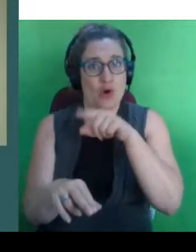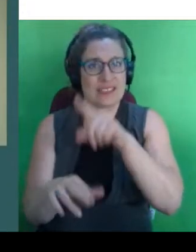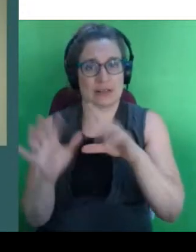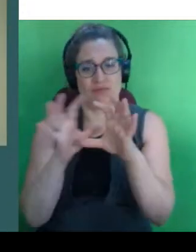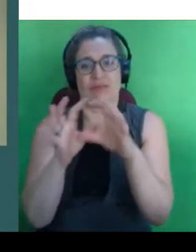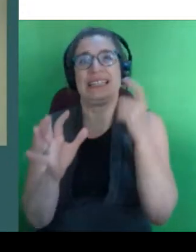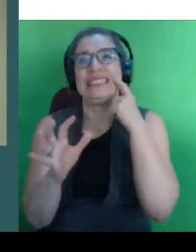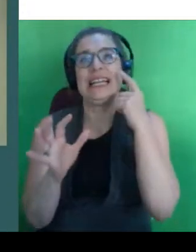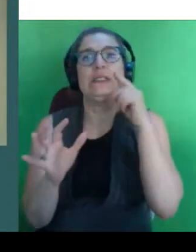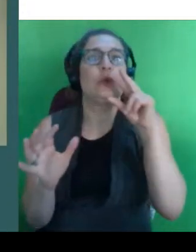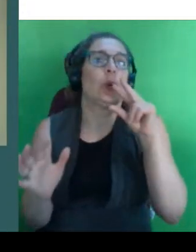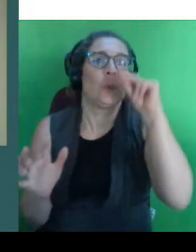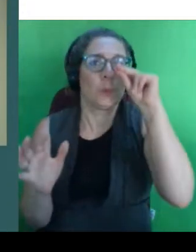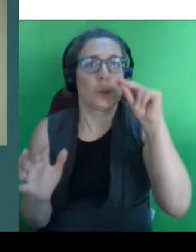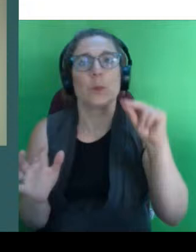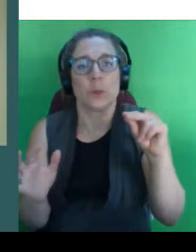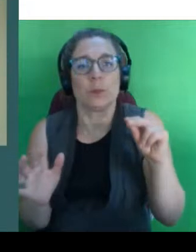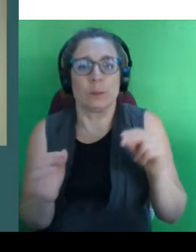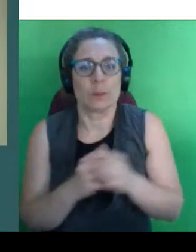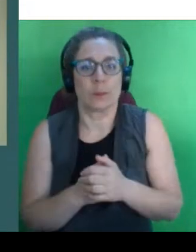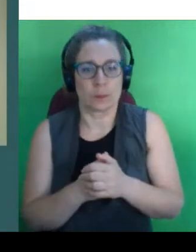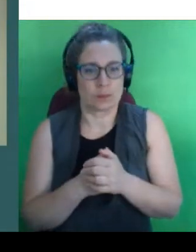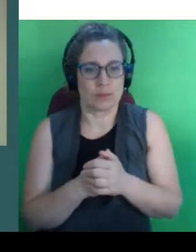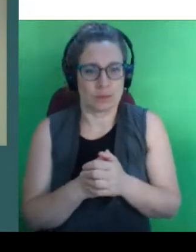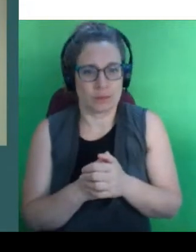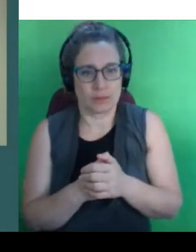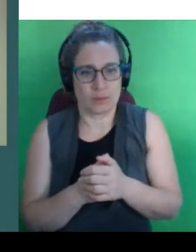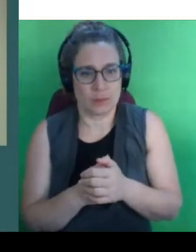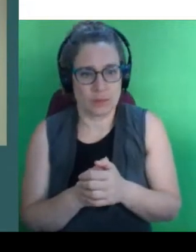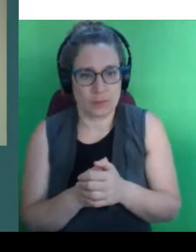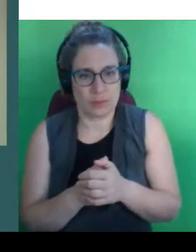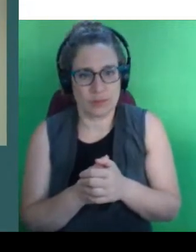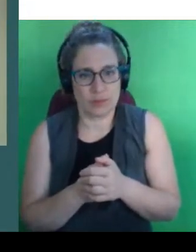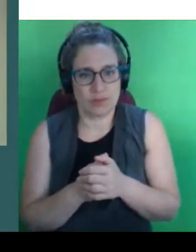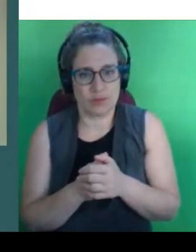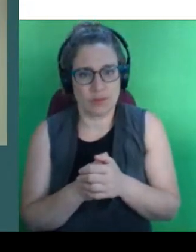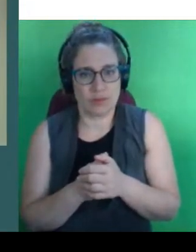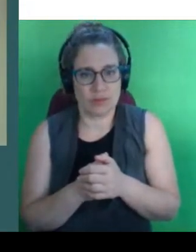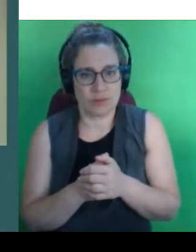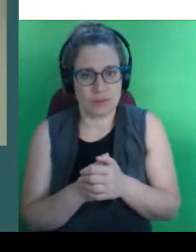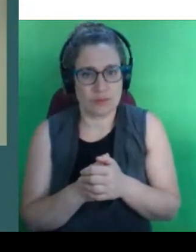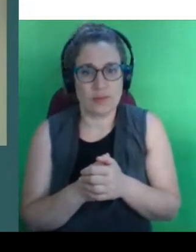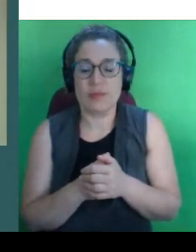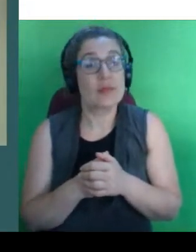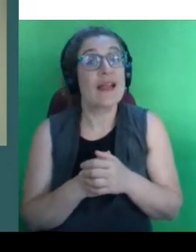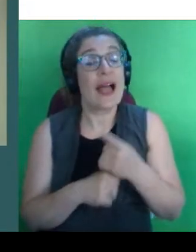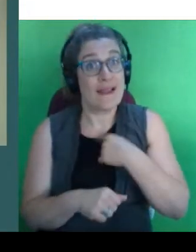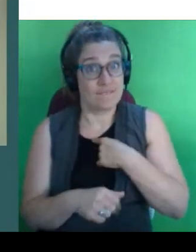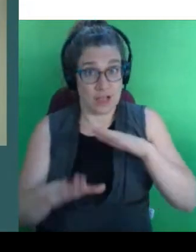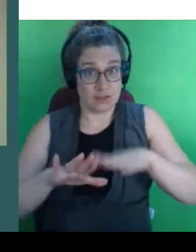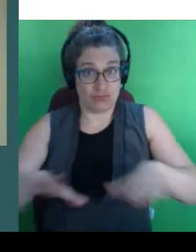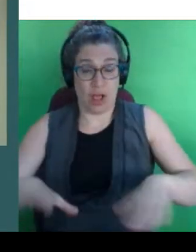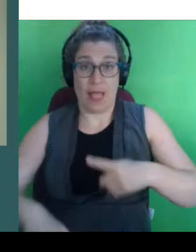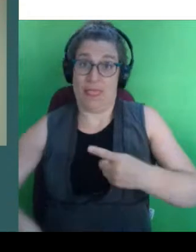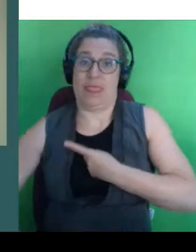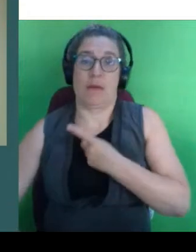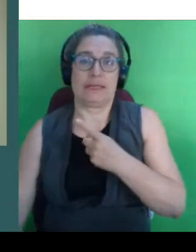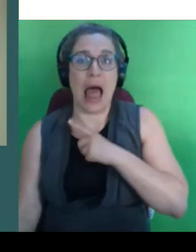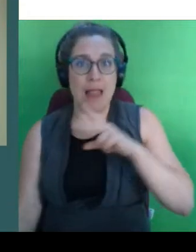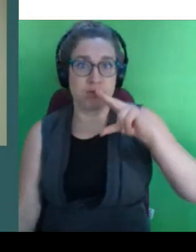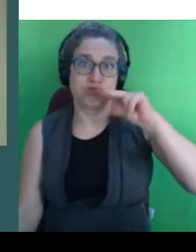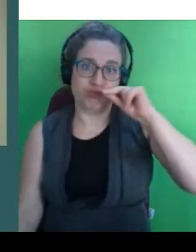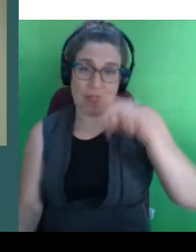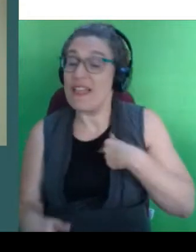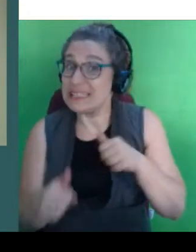in. With any child, if they can spray it themselves, it's much better than you doing it for them. And